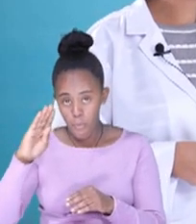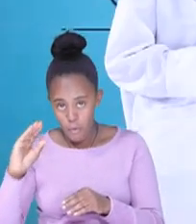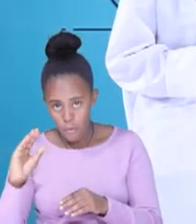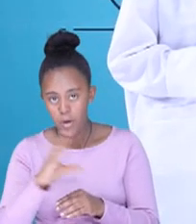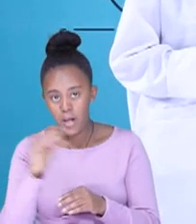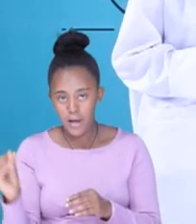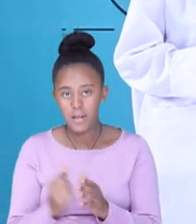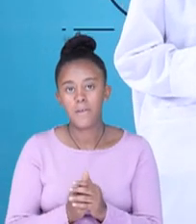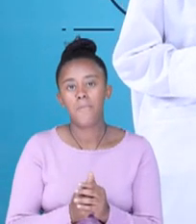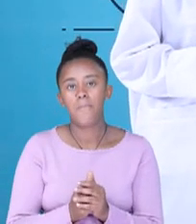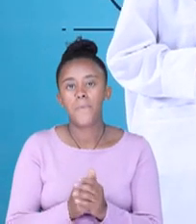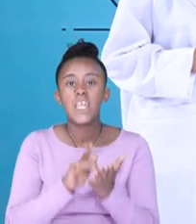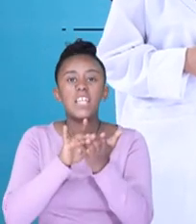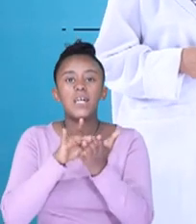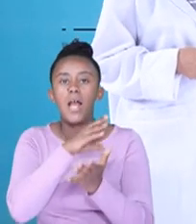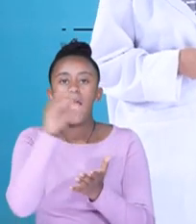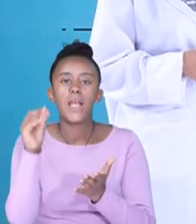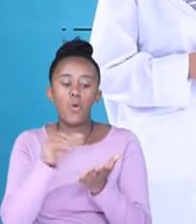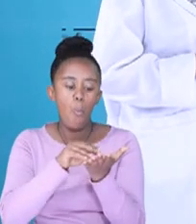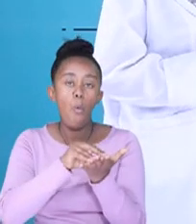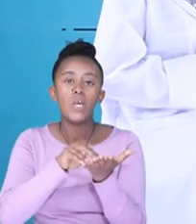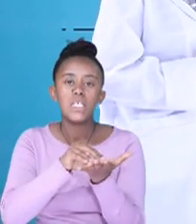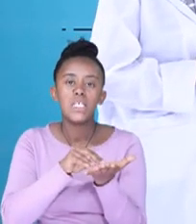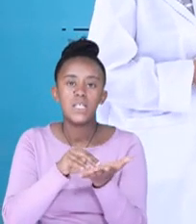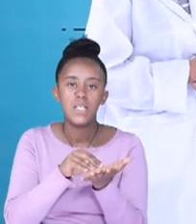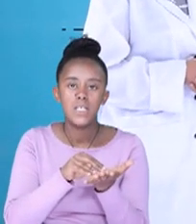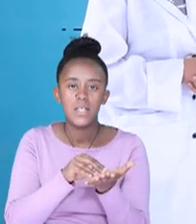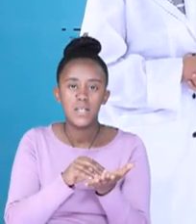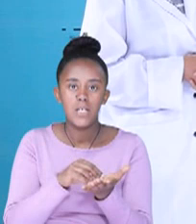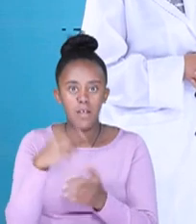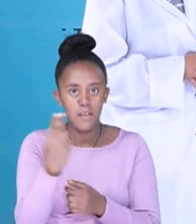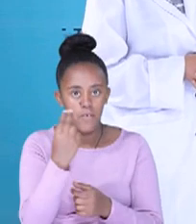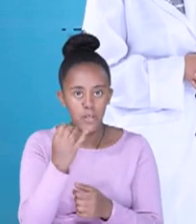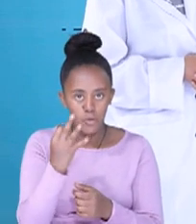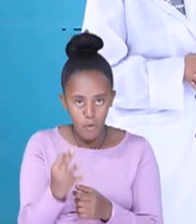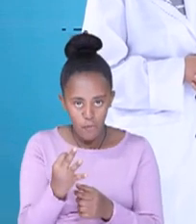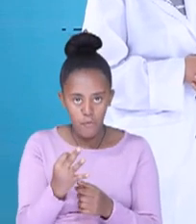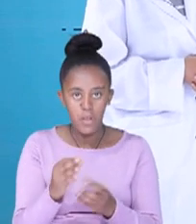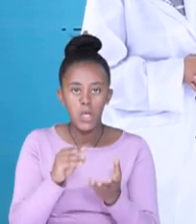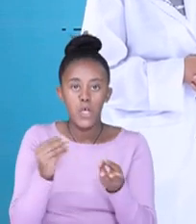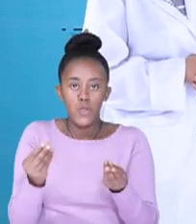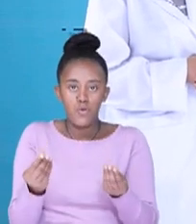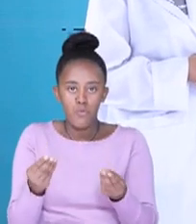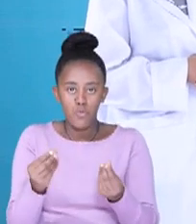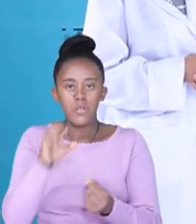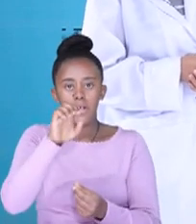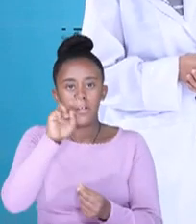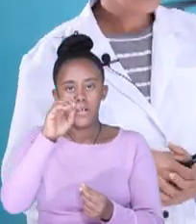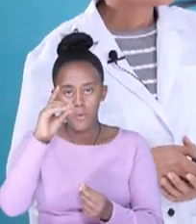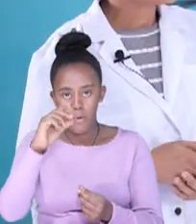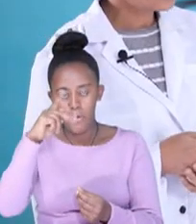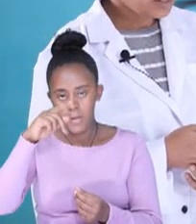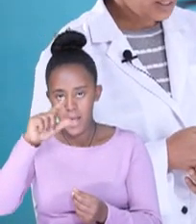of drug and poisons. These are the functions of a smooth endoplasmic